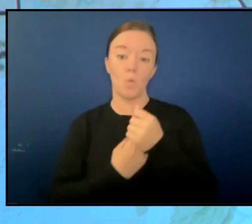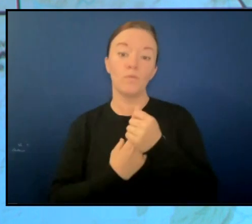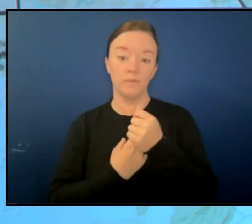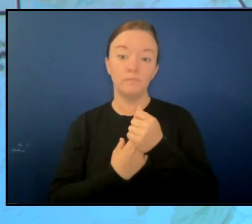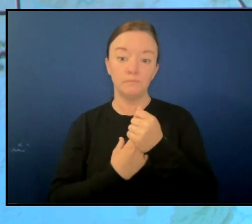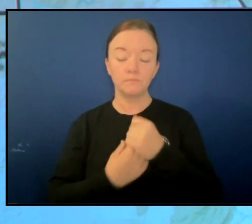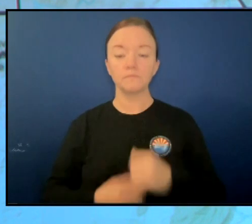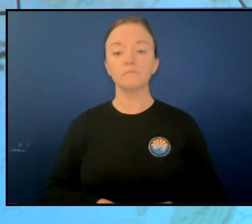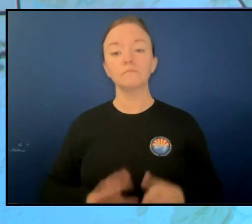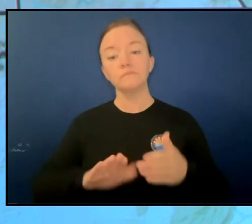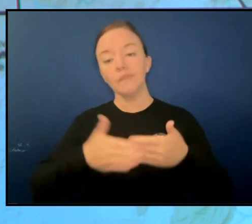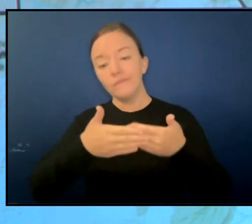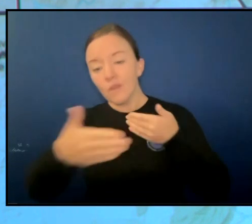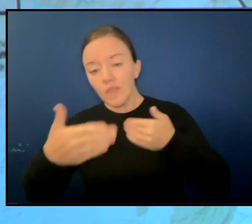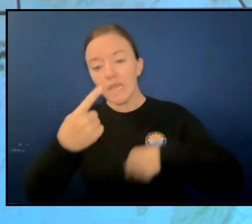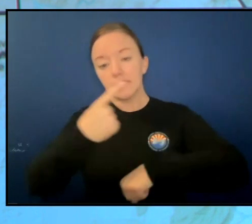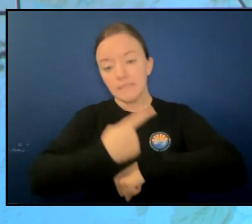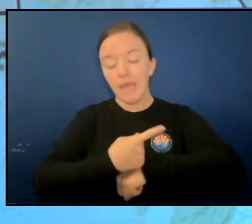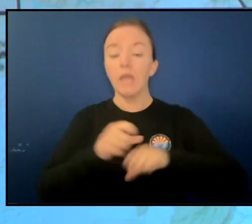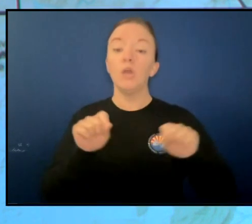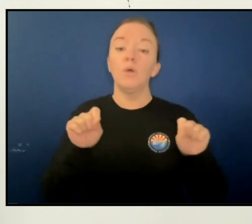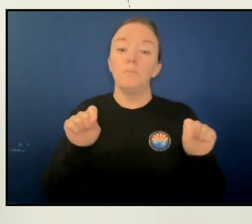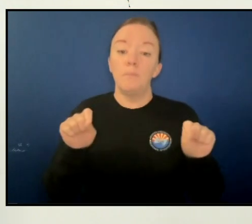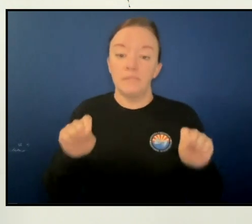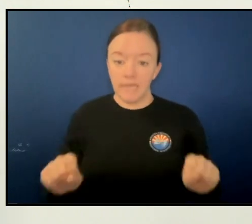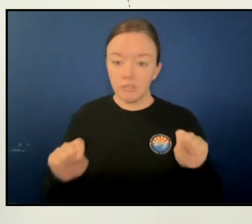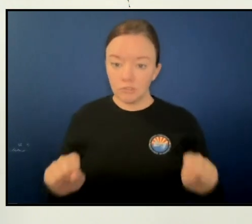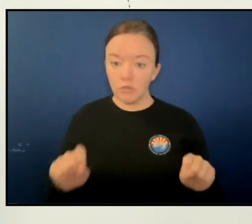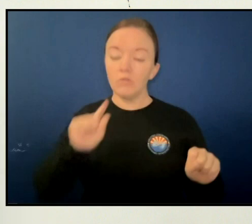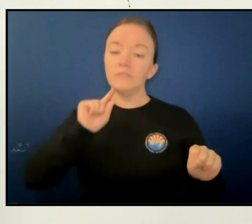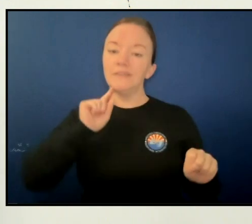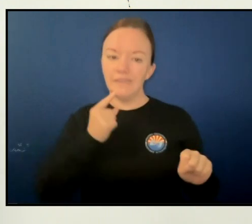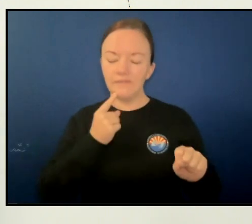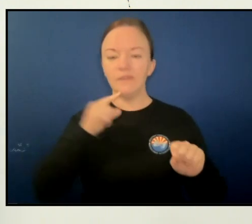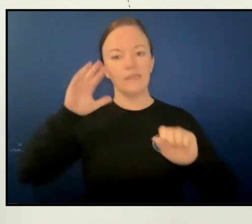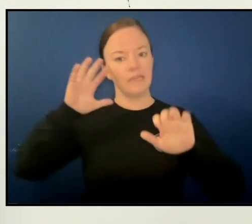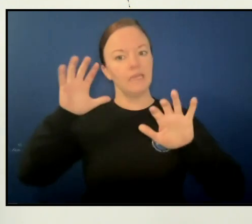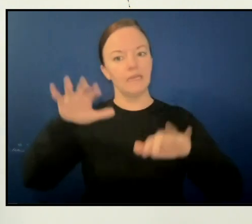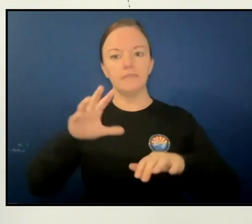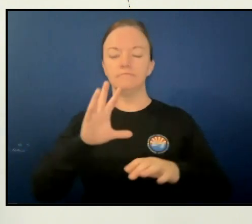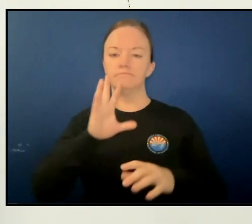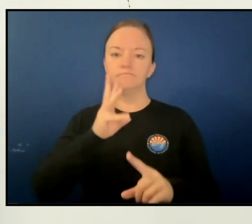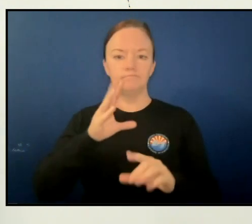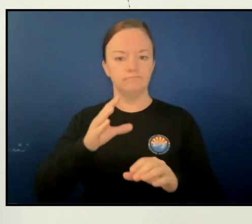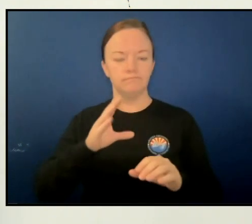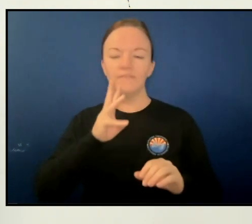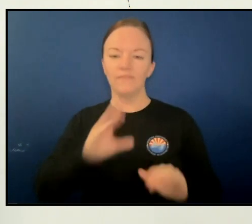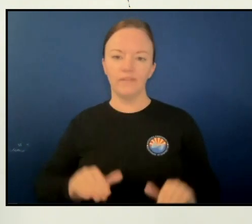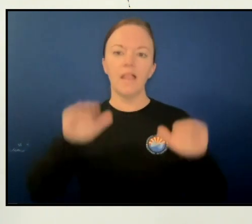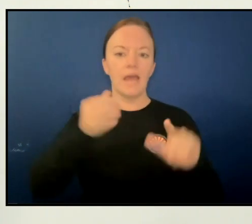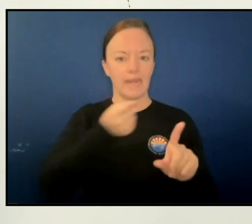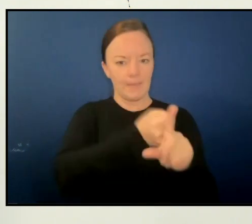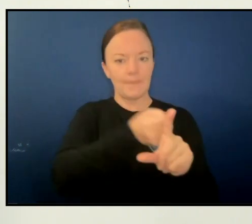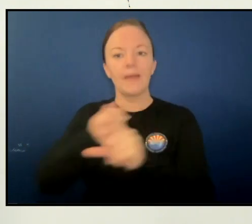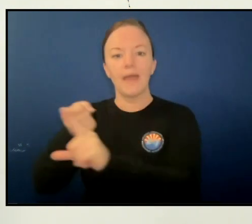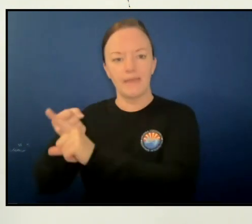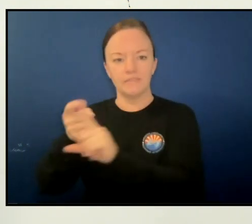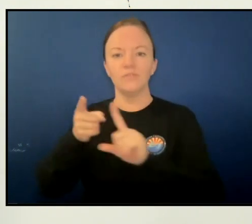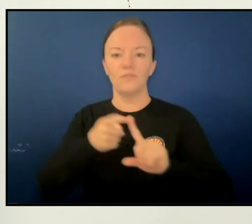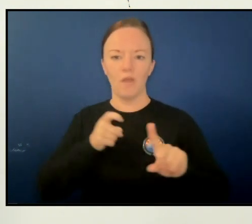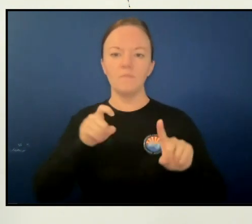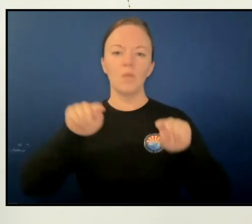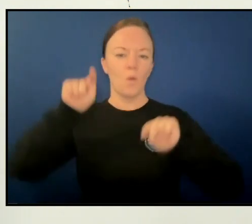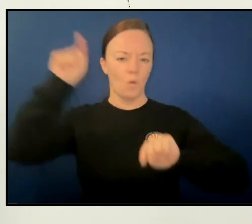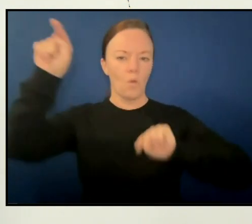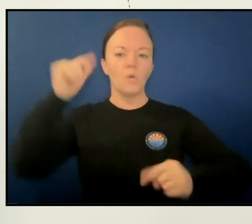could see some pretty significant impacts from torrential rainfall over that recently burned